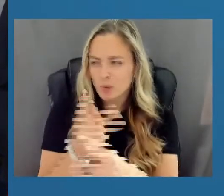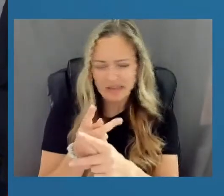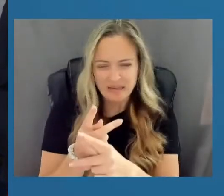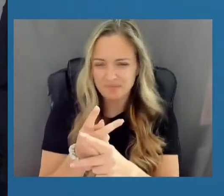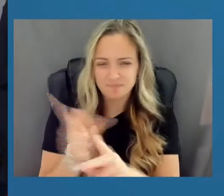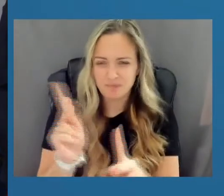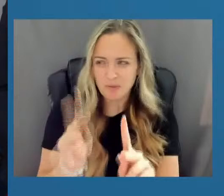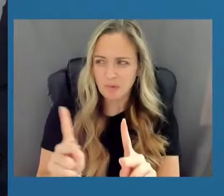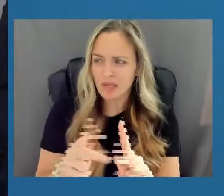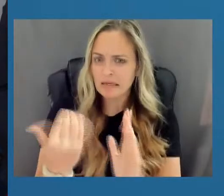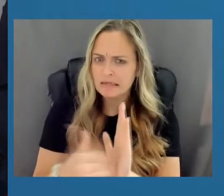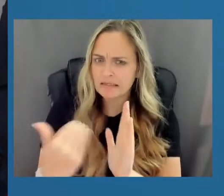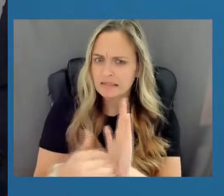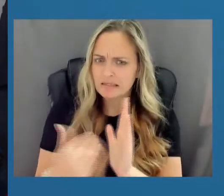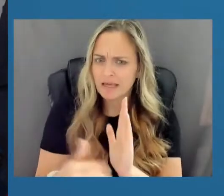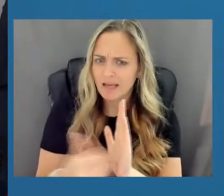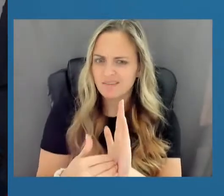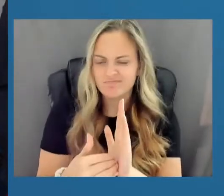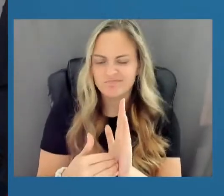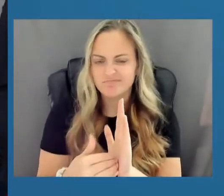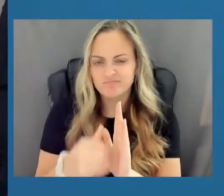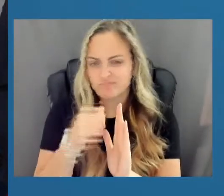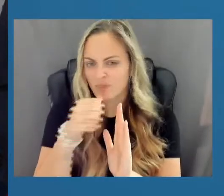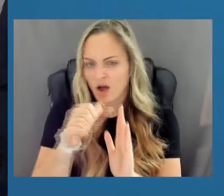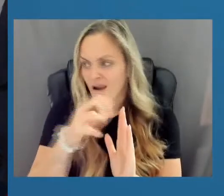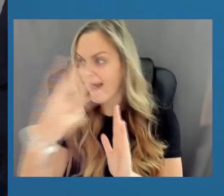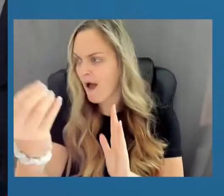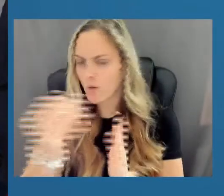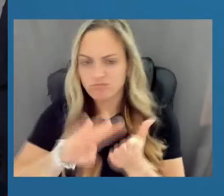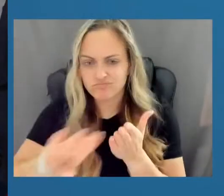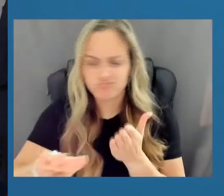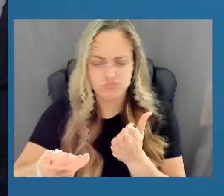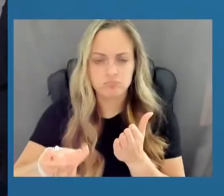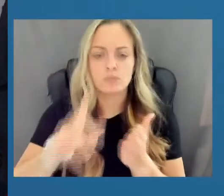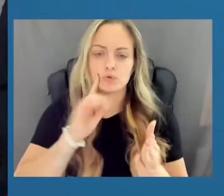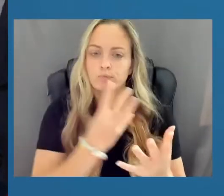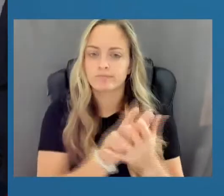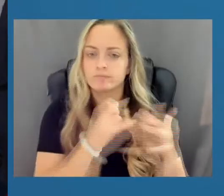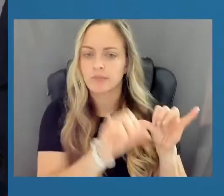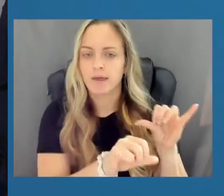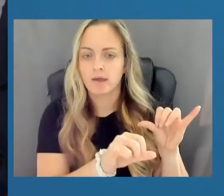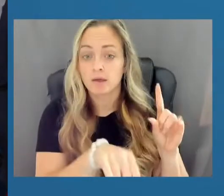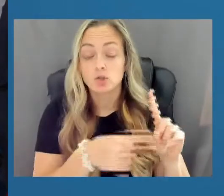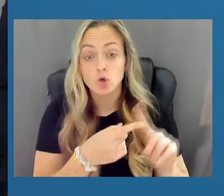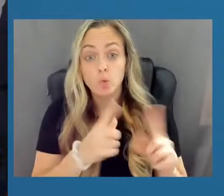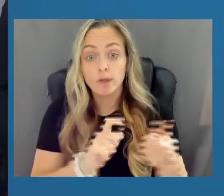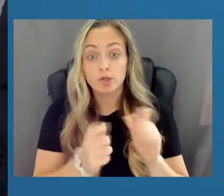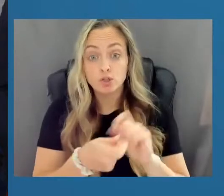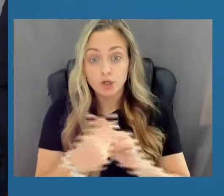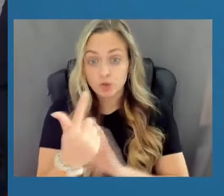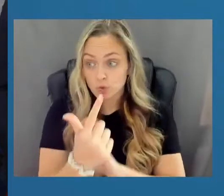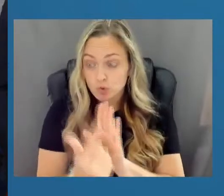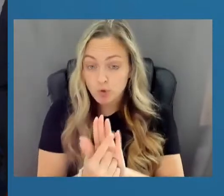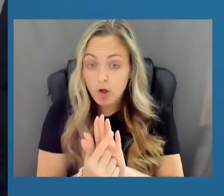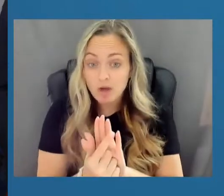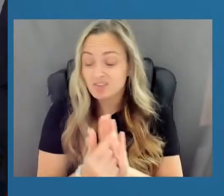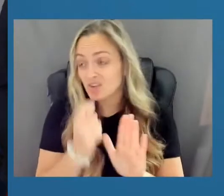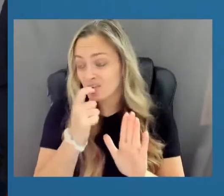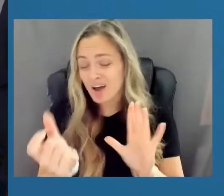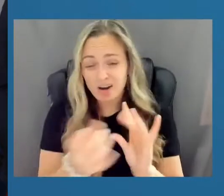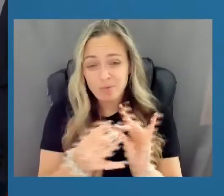street. We changed our discovery laws most recently with the support of the district attorneys to keep criminals from walking free